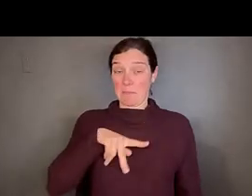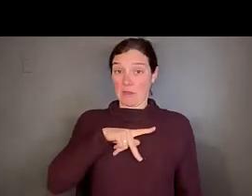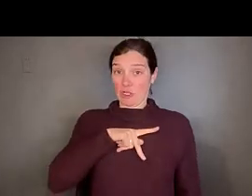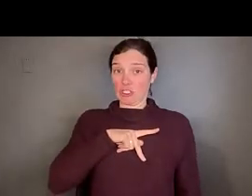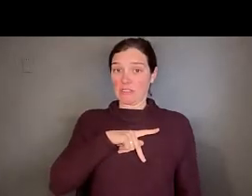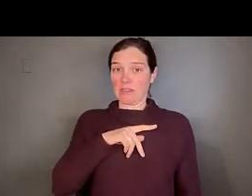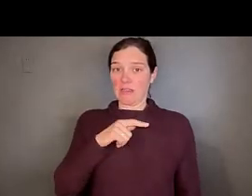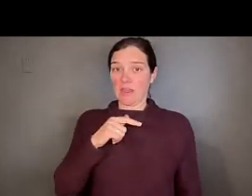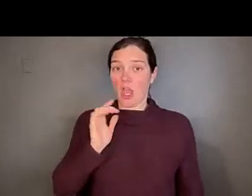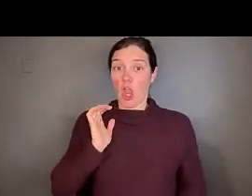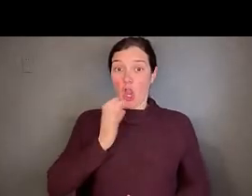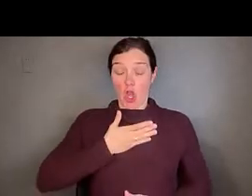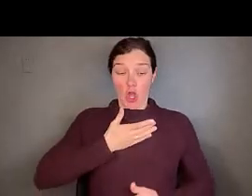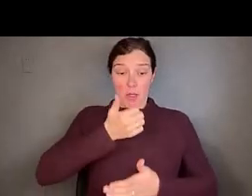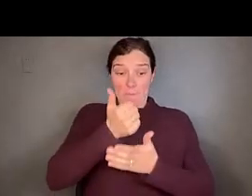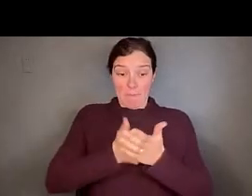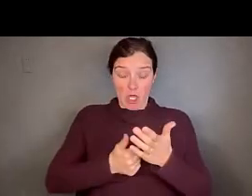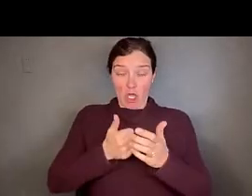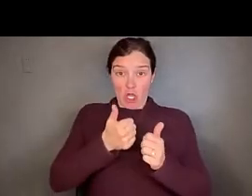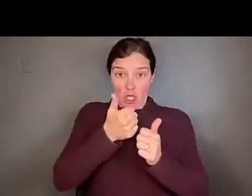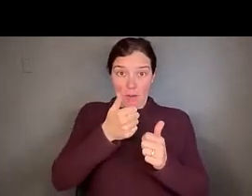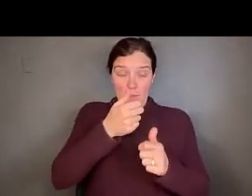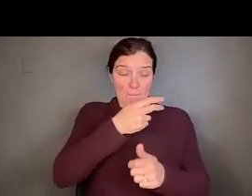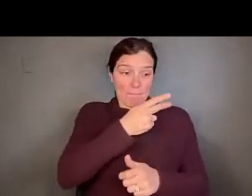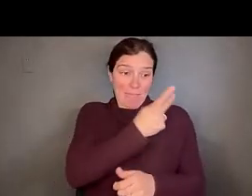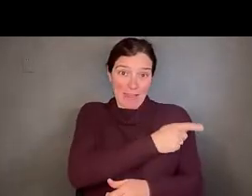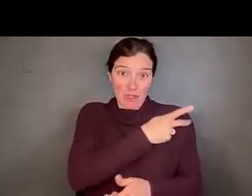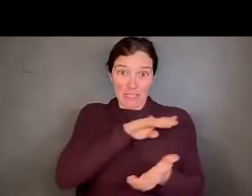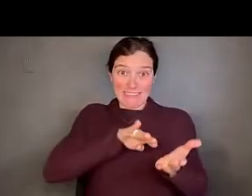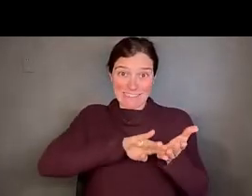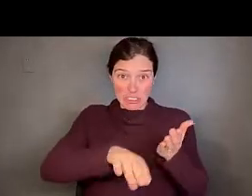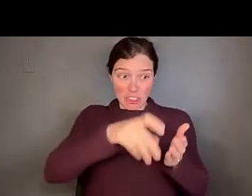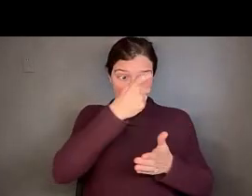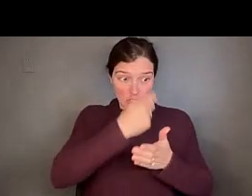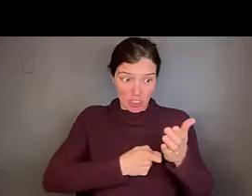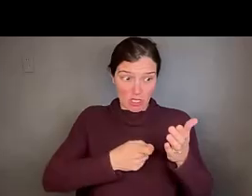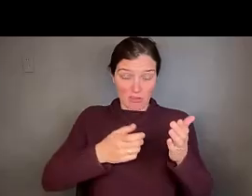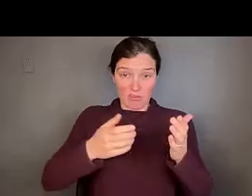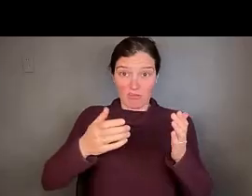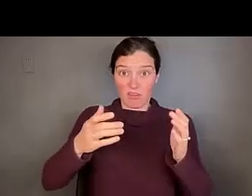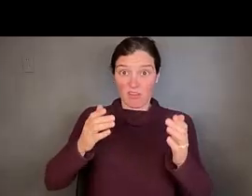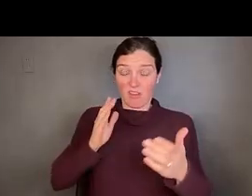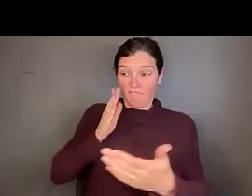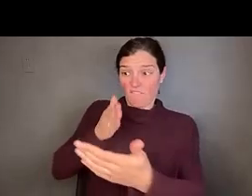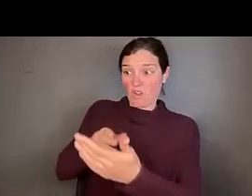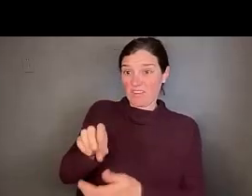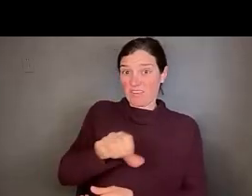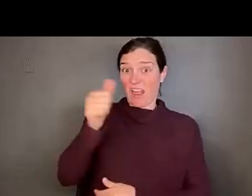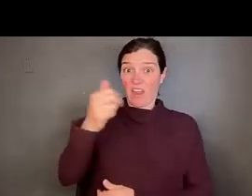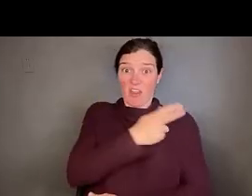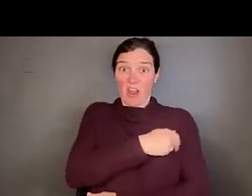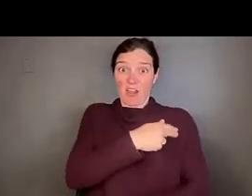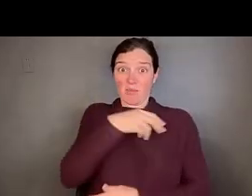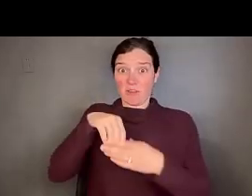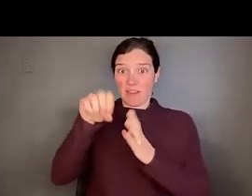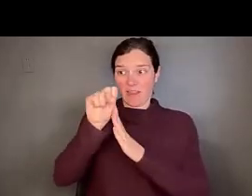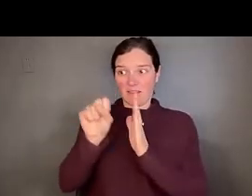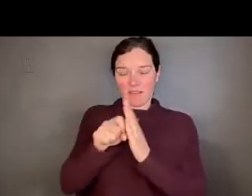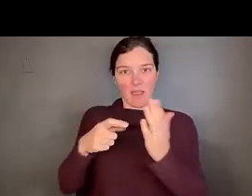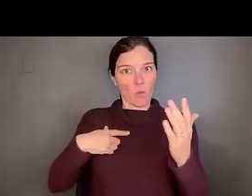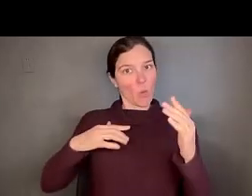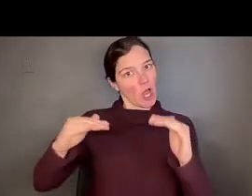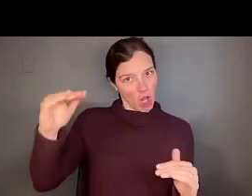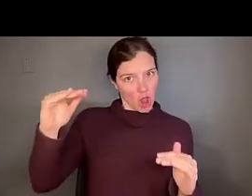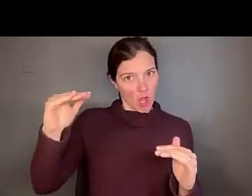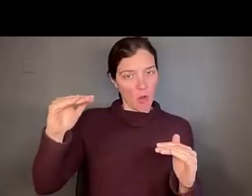stack our per patient discharge costs against virtually any other hospital in the state. I think we do very well at